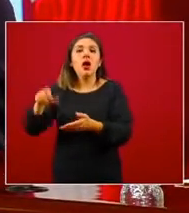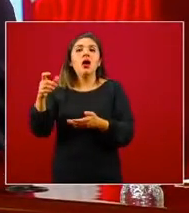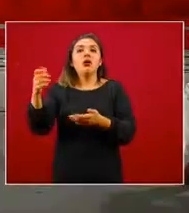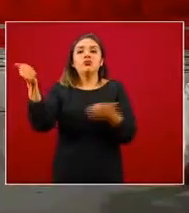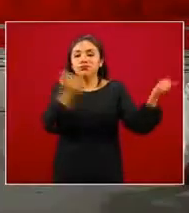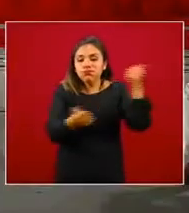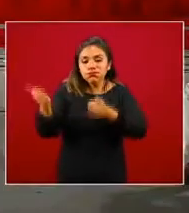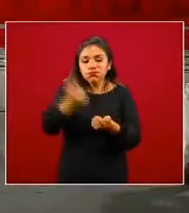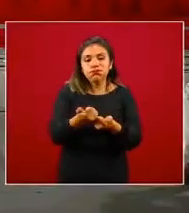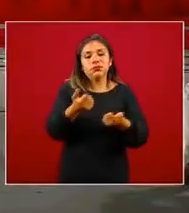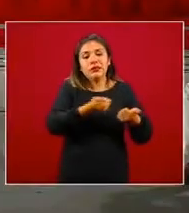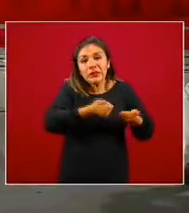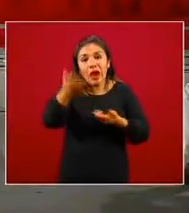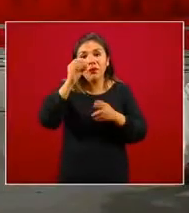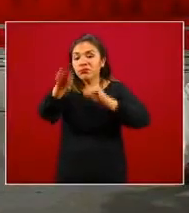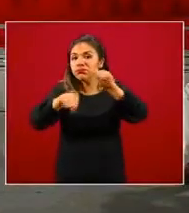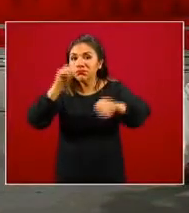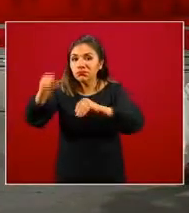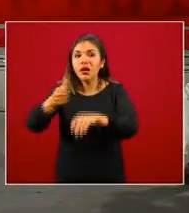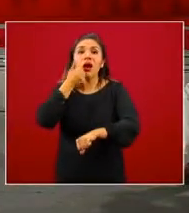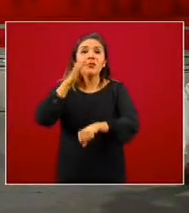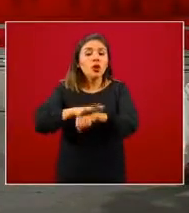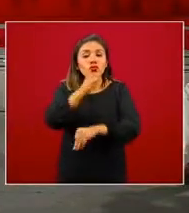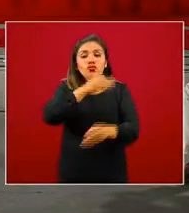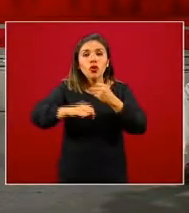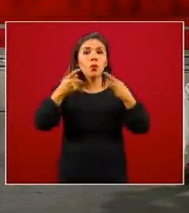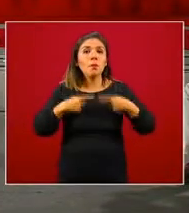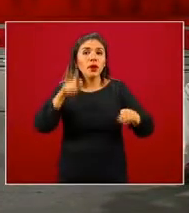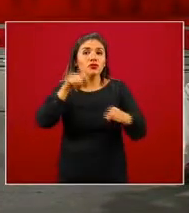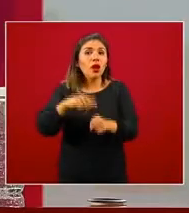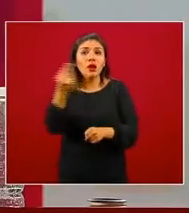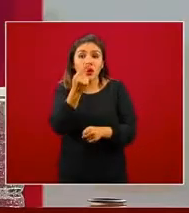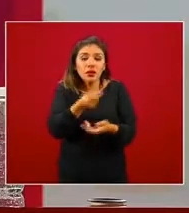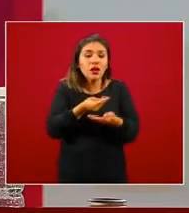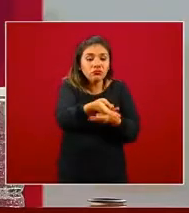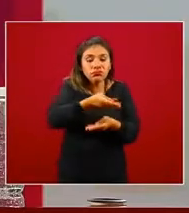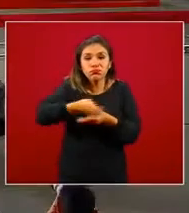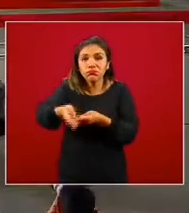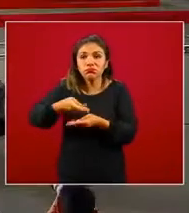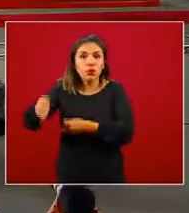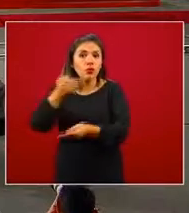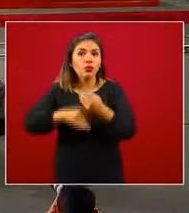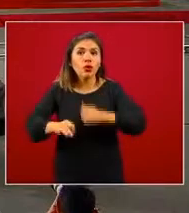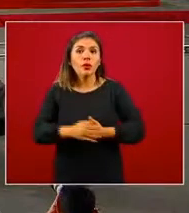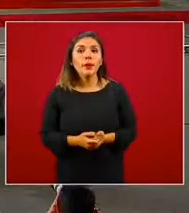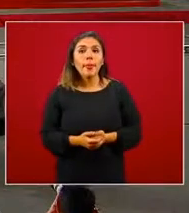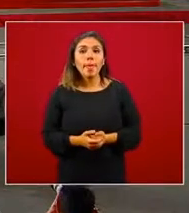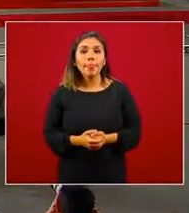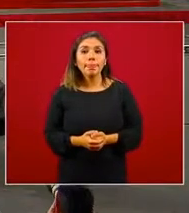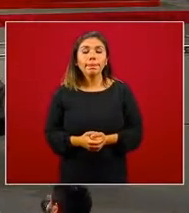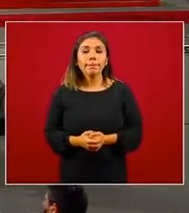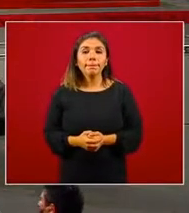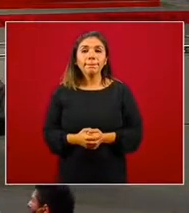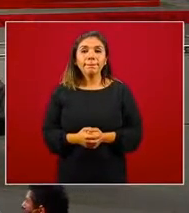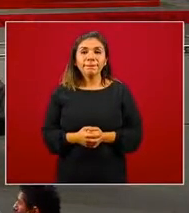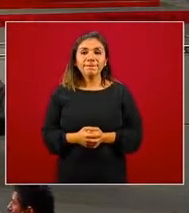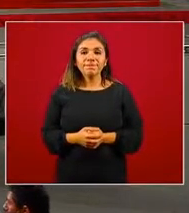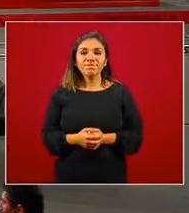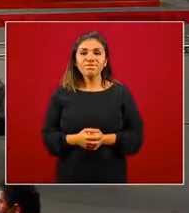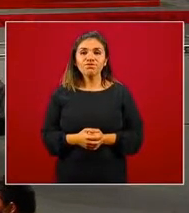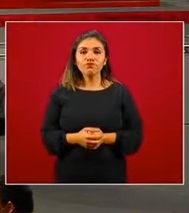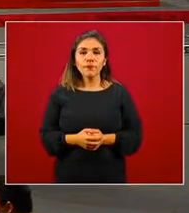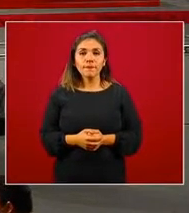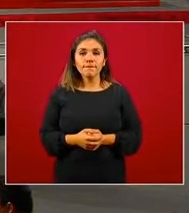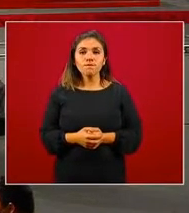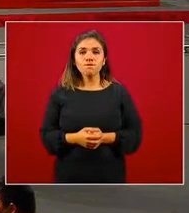buying, acquiring, and distributing PPE. And we're going to be showing our healthcare professionals that we support them and we understand that they need this